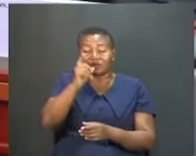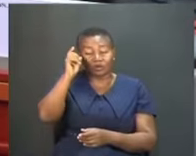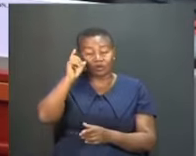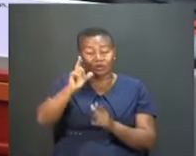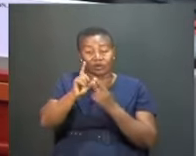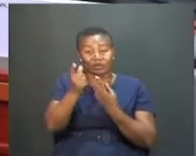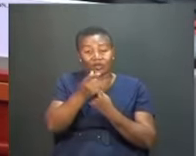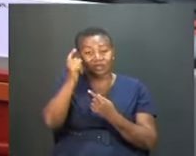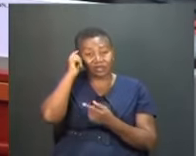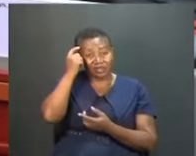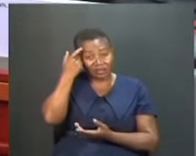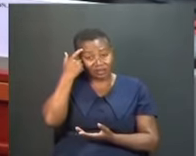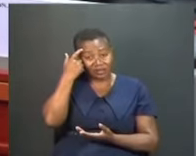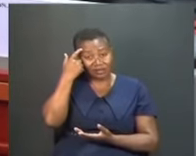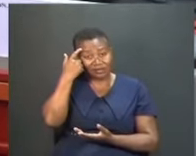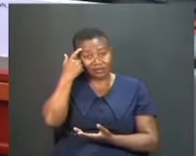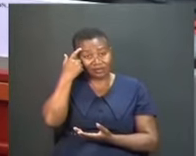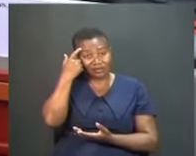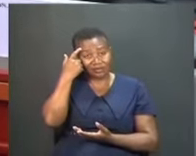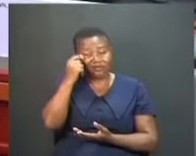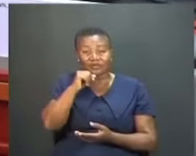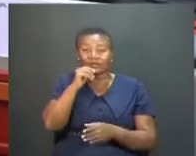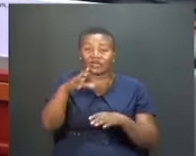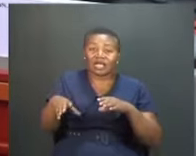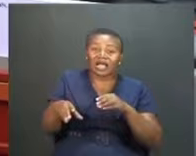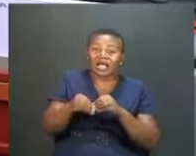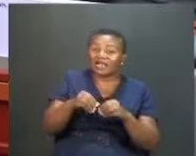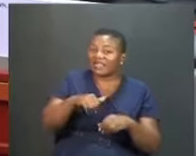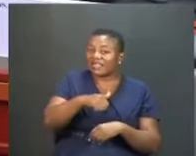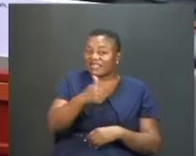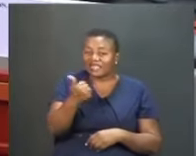And in not objecting, he didn't add any conditions.